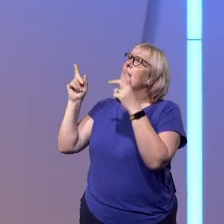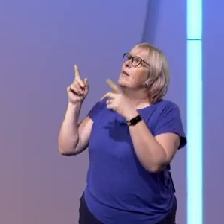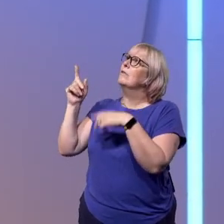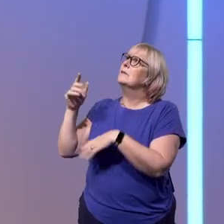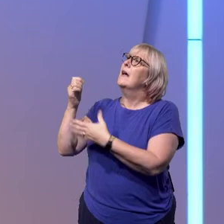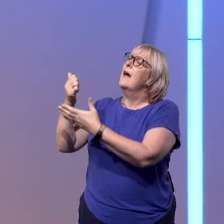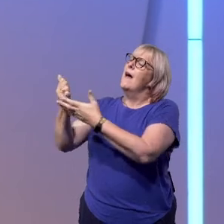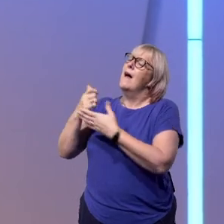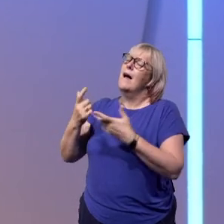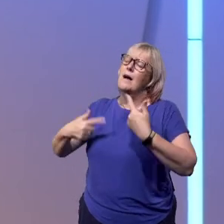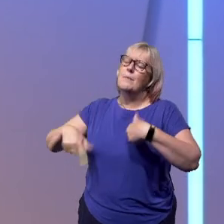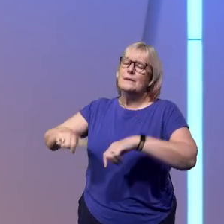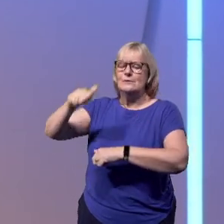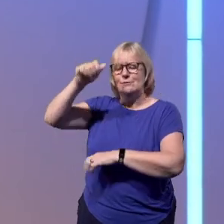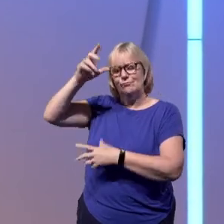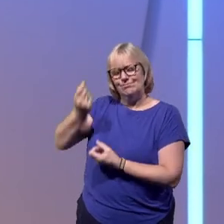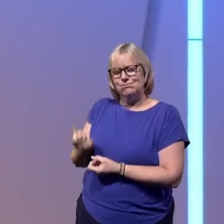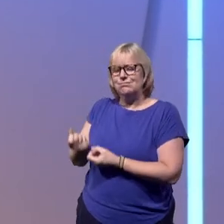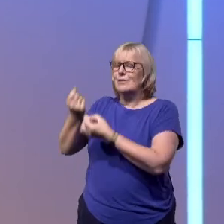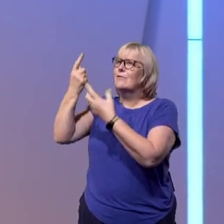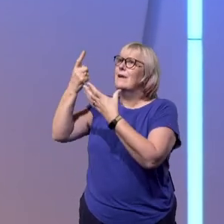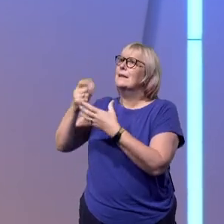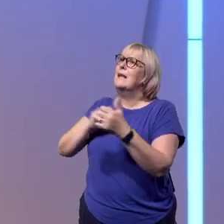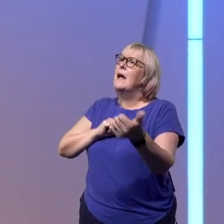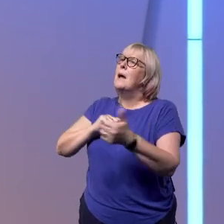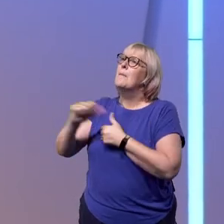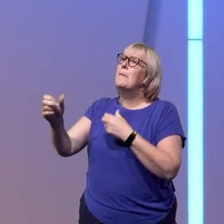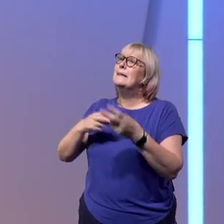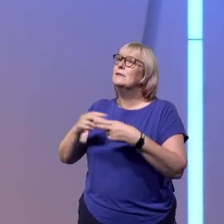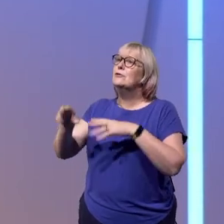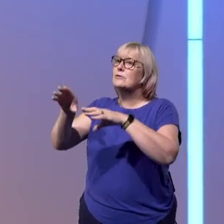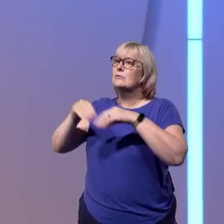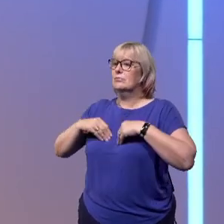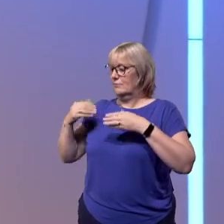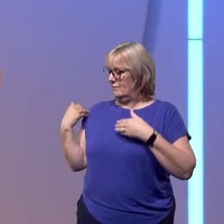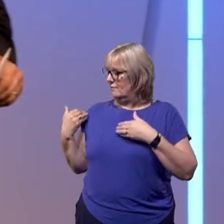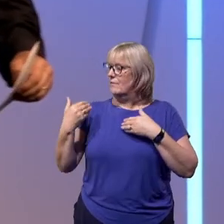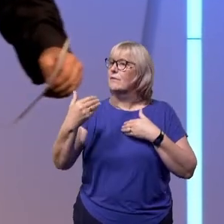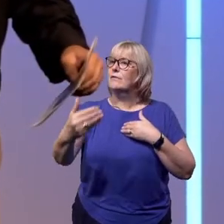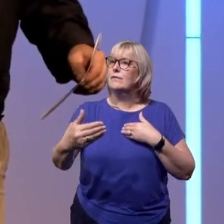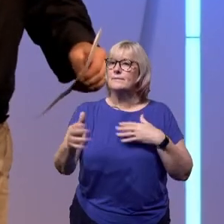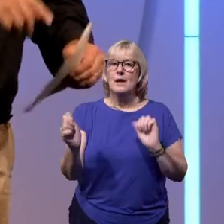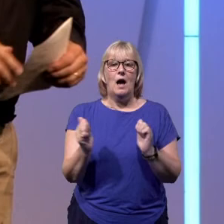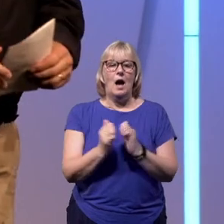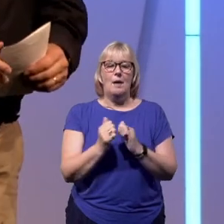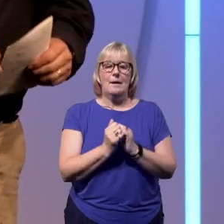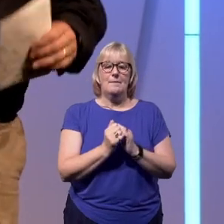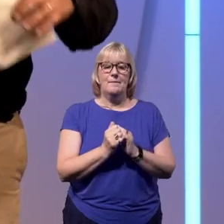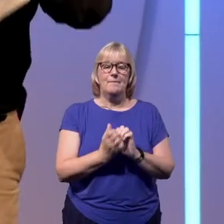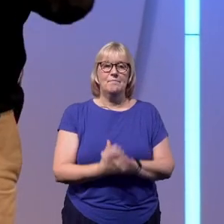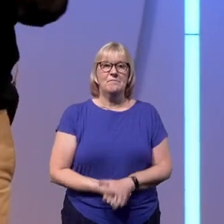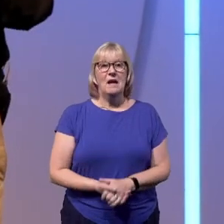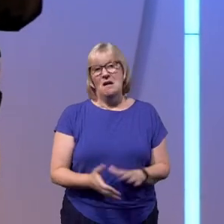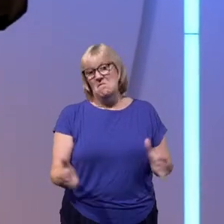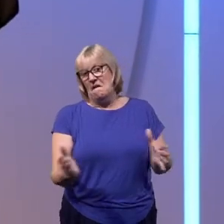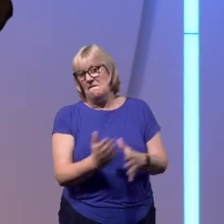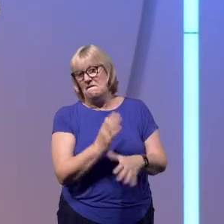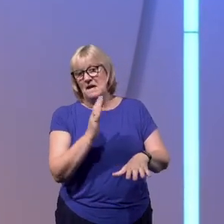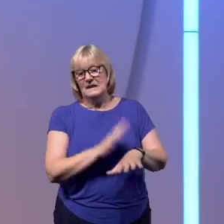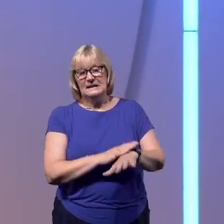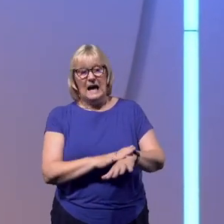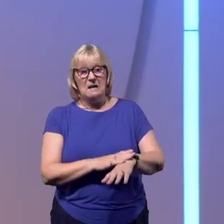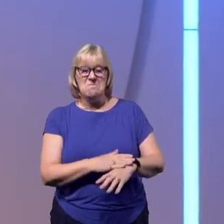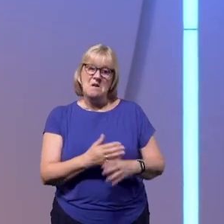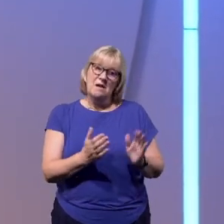best news we can ever hear in our life, and it's about Jesus. Amen. And that'll often be the first time I look at the Bible with someone. Just